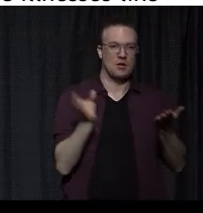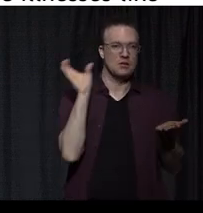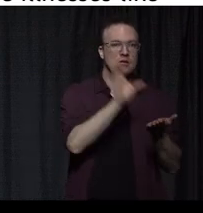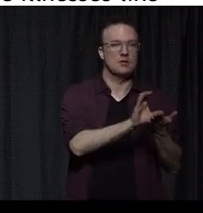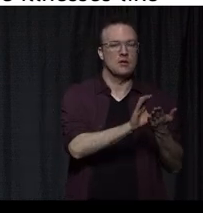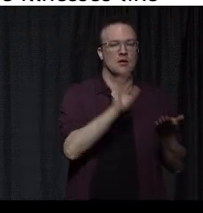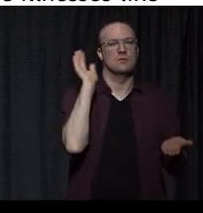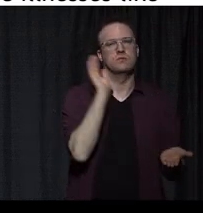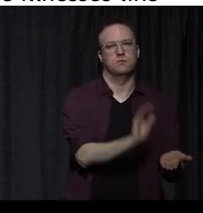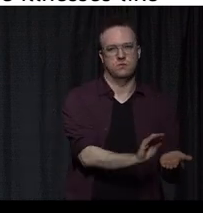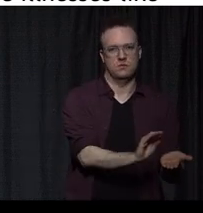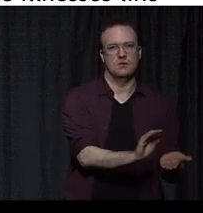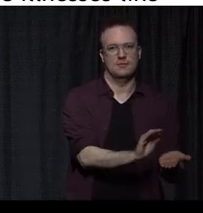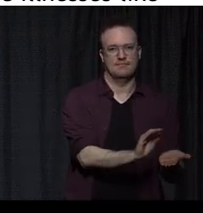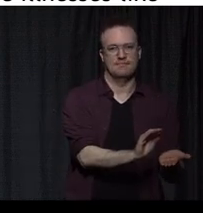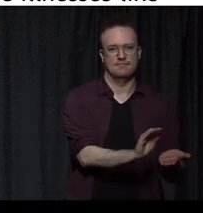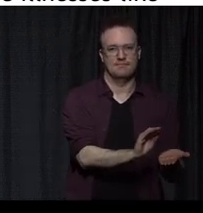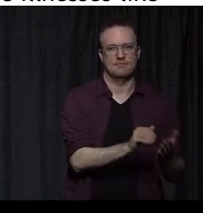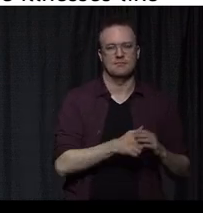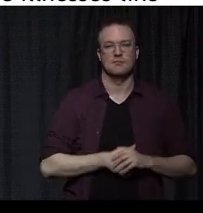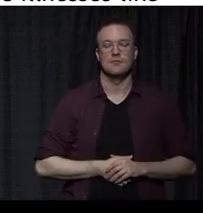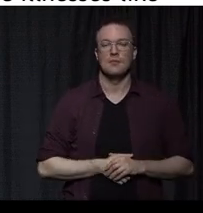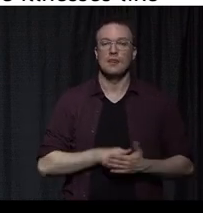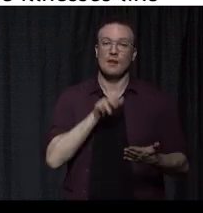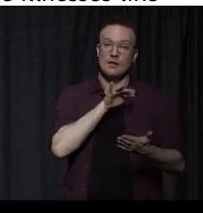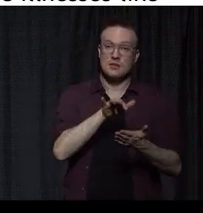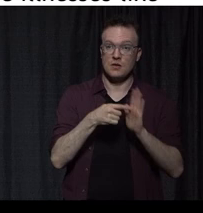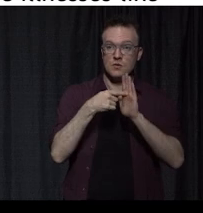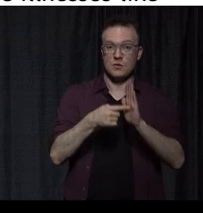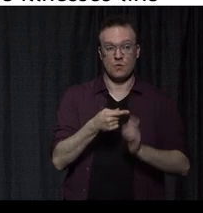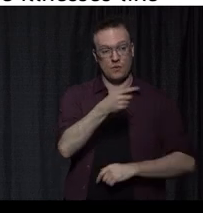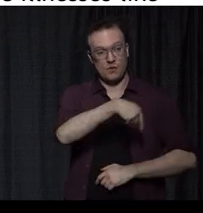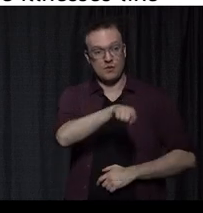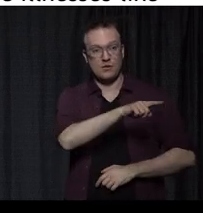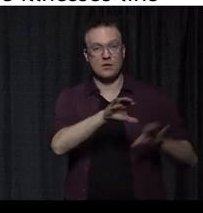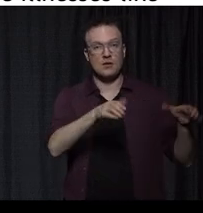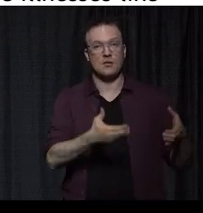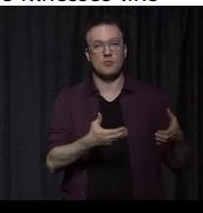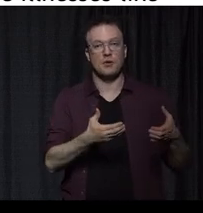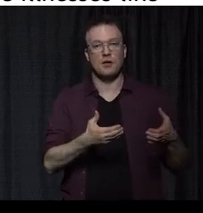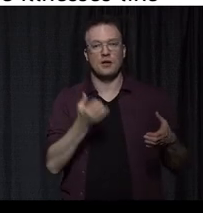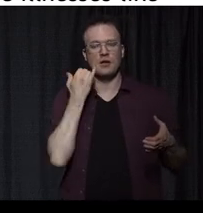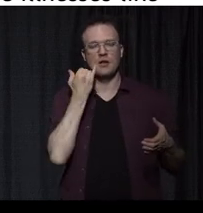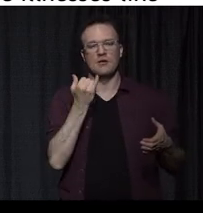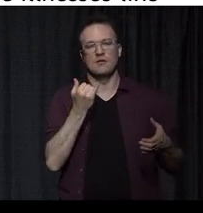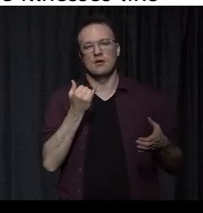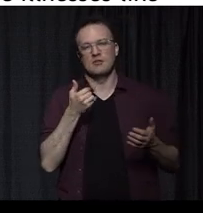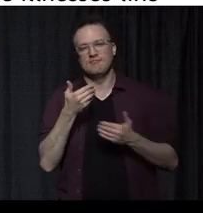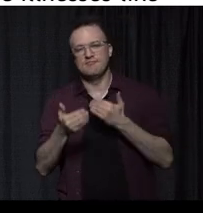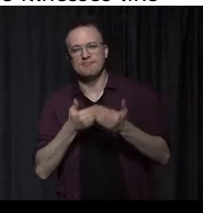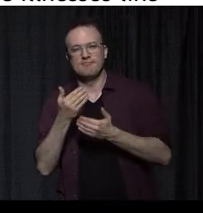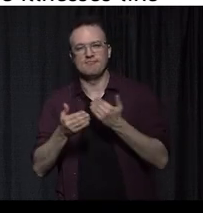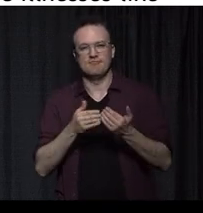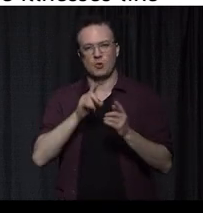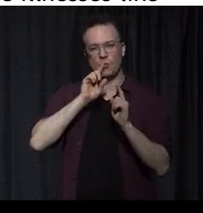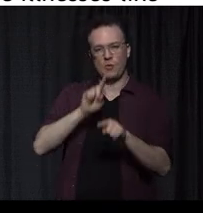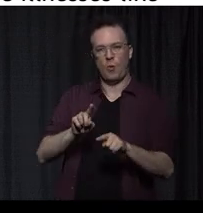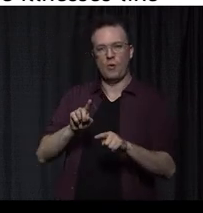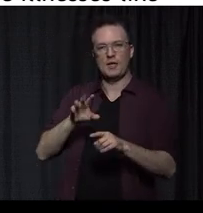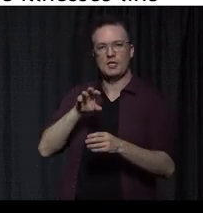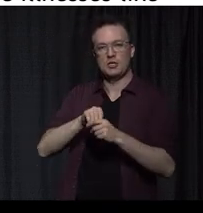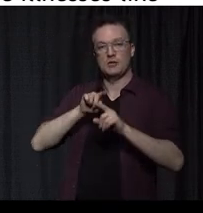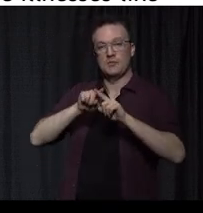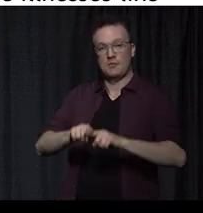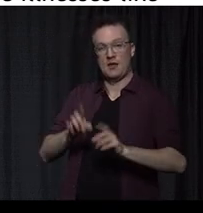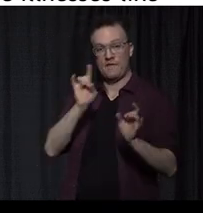financial support. Studies show they are less likely to be taken seriously in the process of reporting gender-based